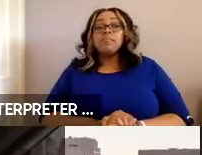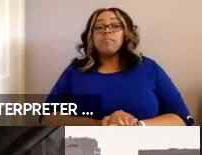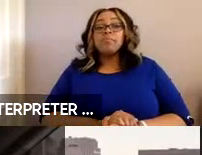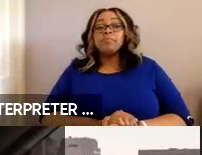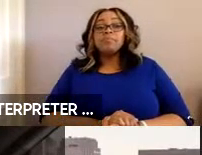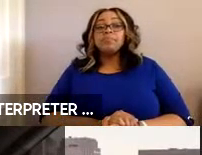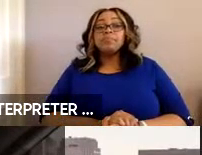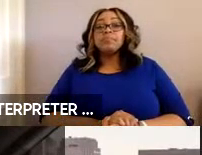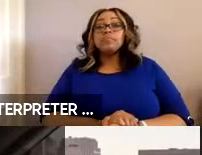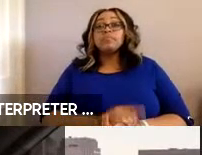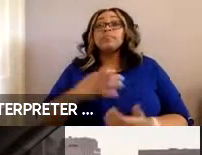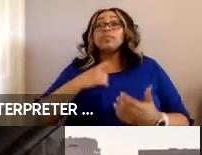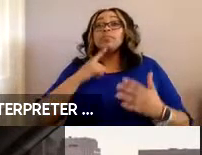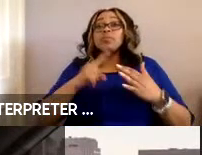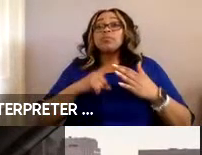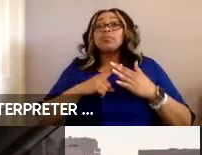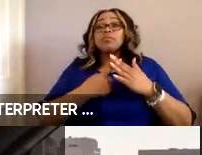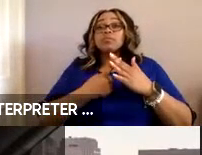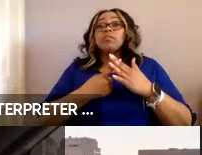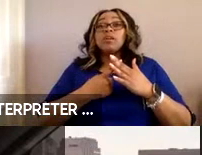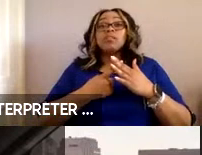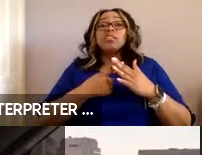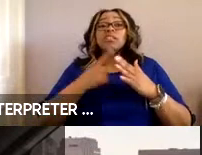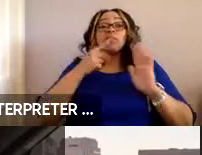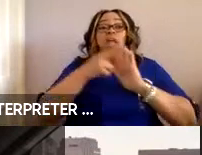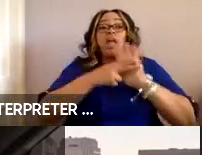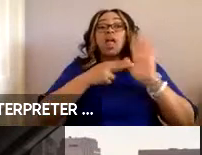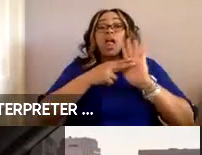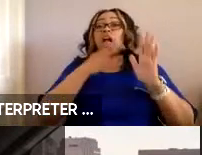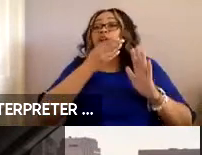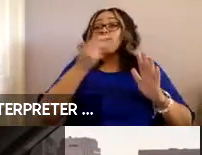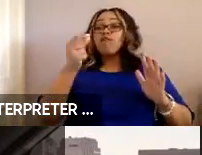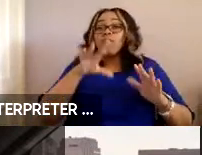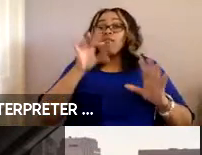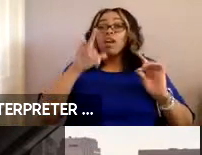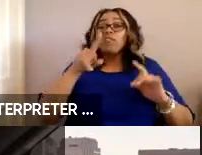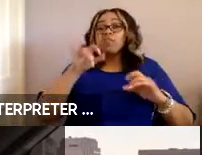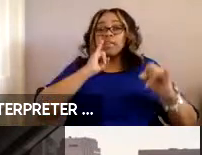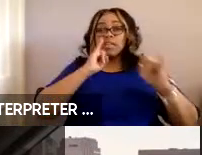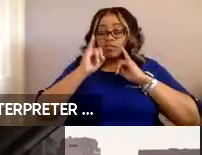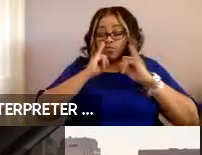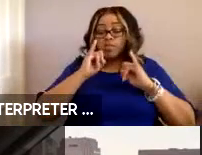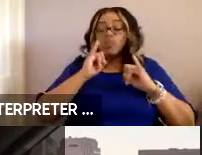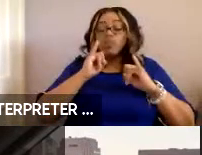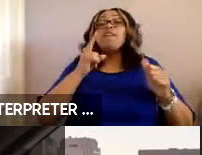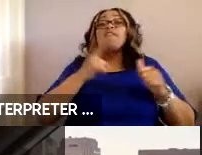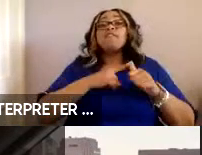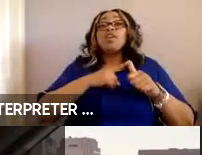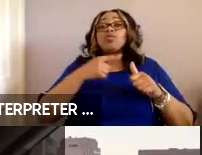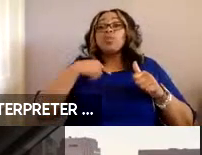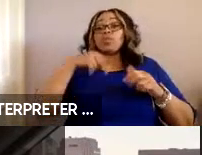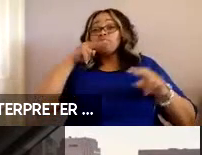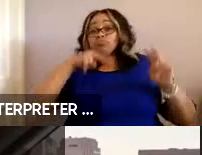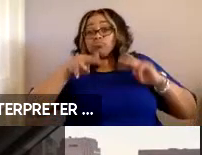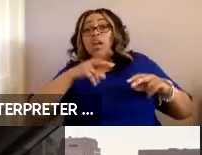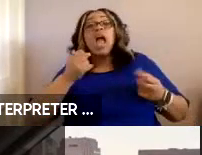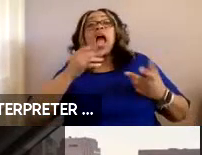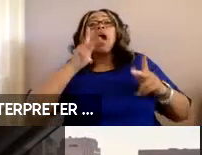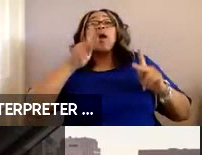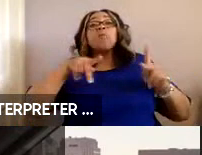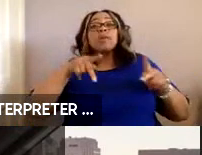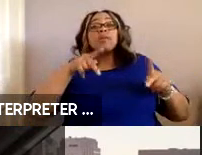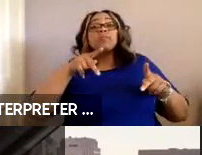So I wanted to start by highlighting just a few findings from these interviews. So first, we observed how